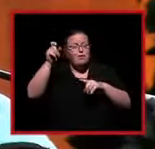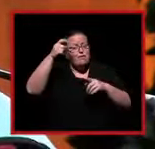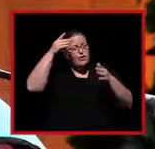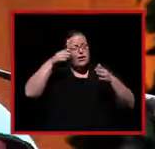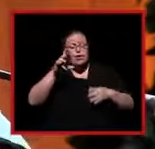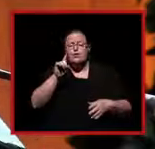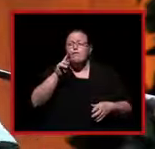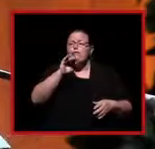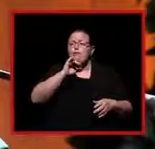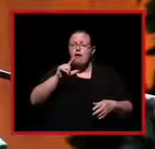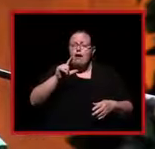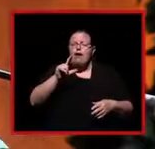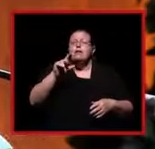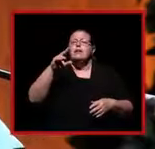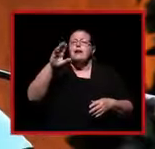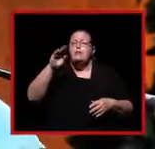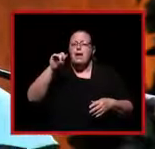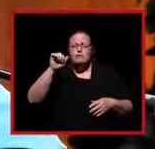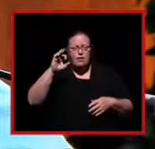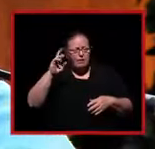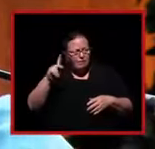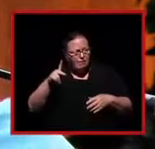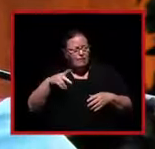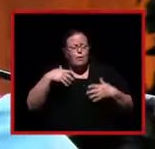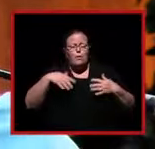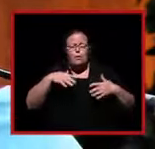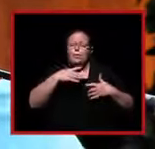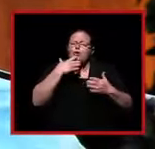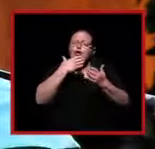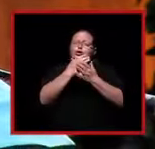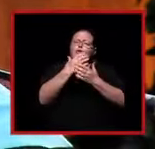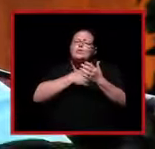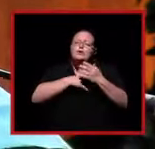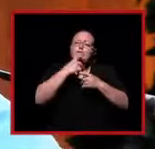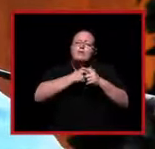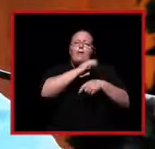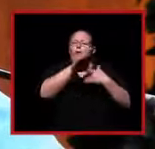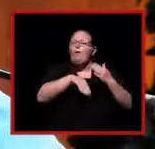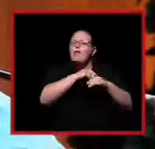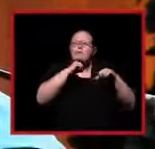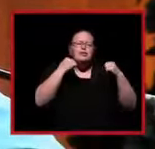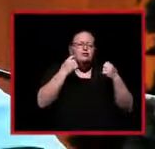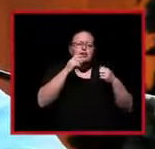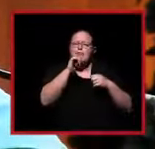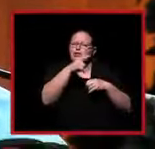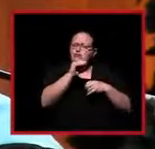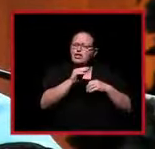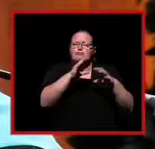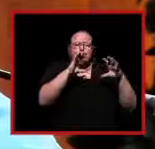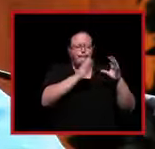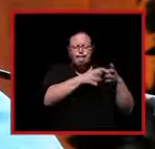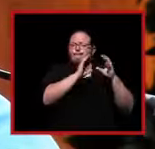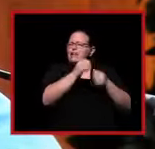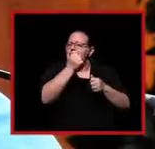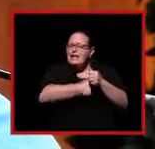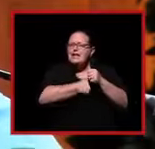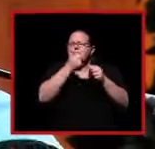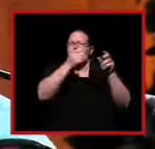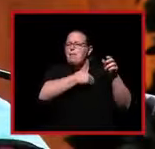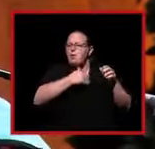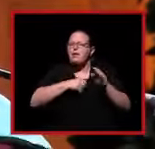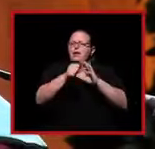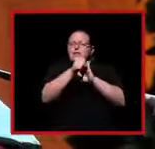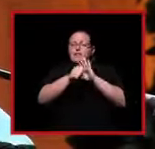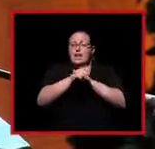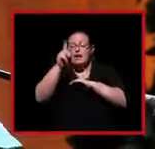Patrick, and the well wishes of the entire administration on the congratulations of every single member of state government.